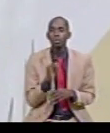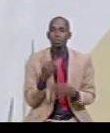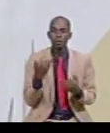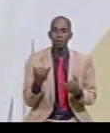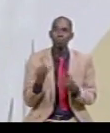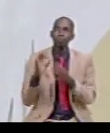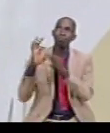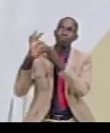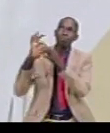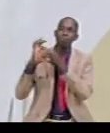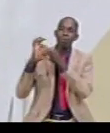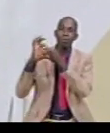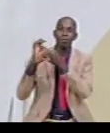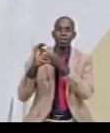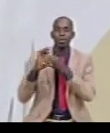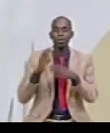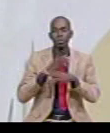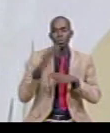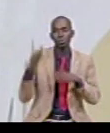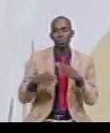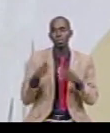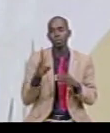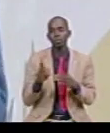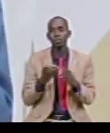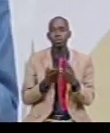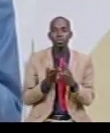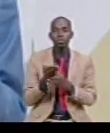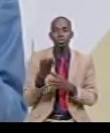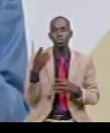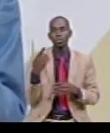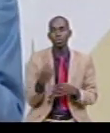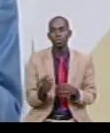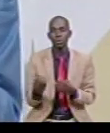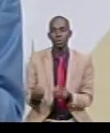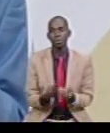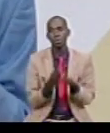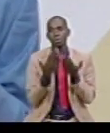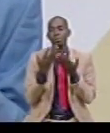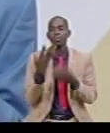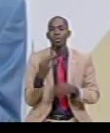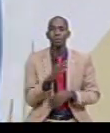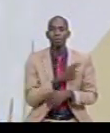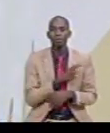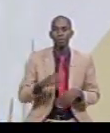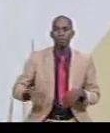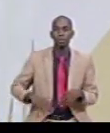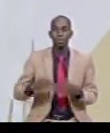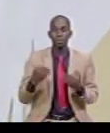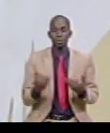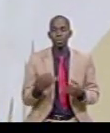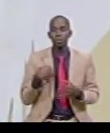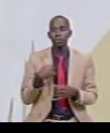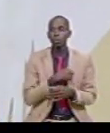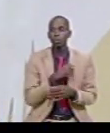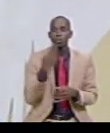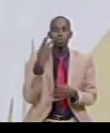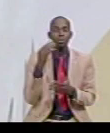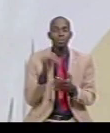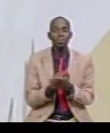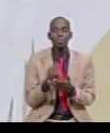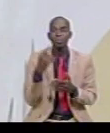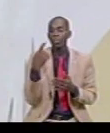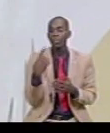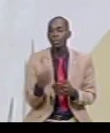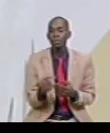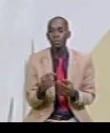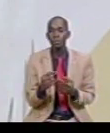reconciliation accomplished through the sacrifice of Christ. So we see the sinner, the guilty sinner on one